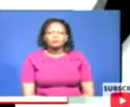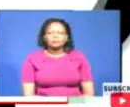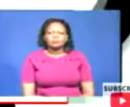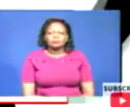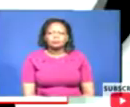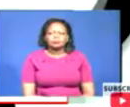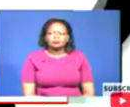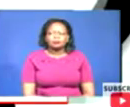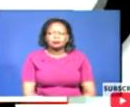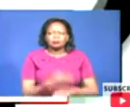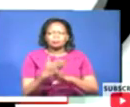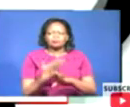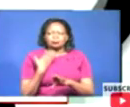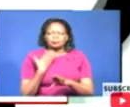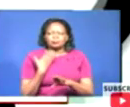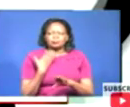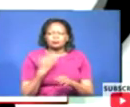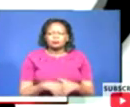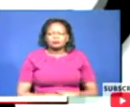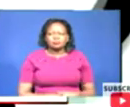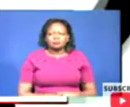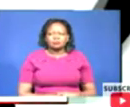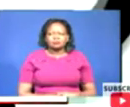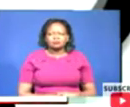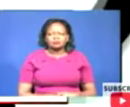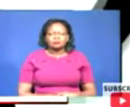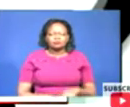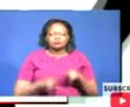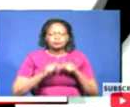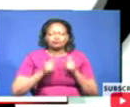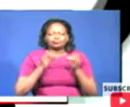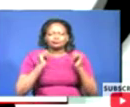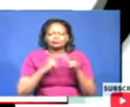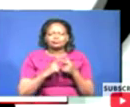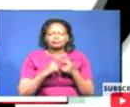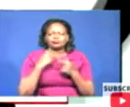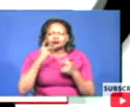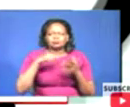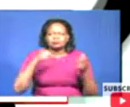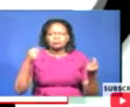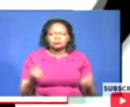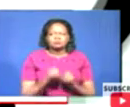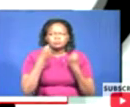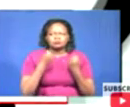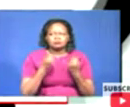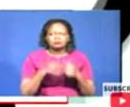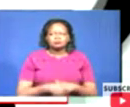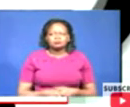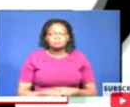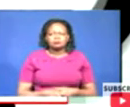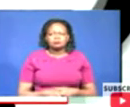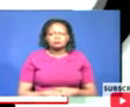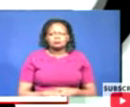Just before we cross over to the and take a look at the day's business, let's see what's on tonight's military tale. Sergeant